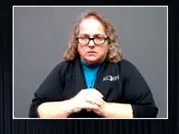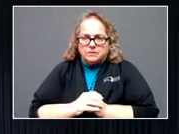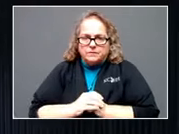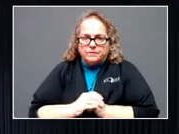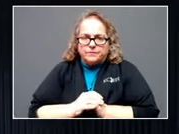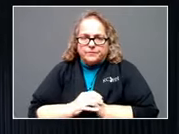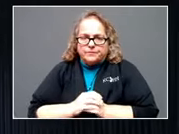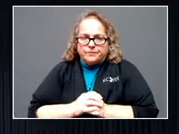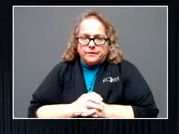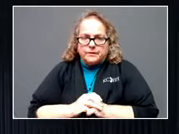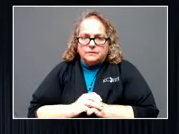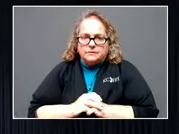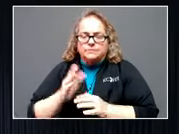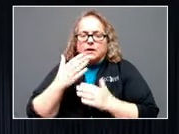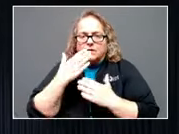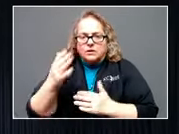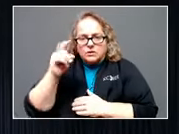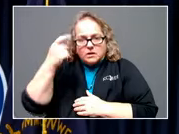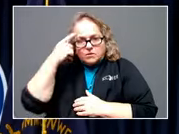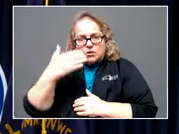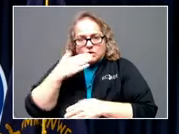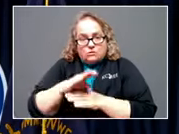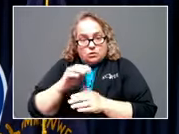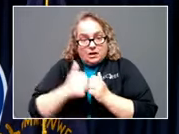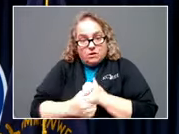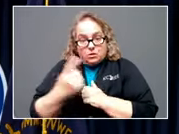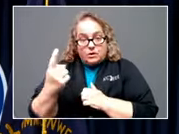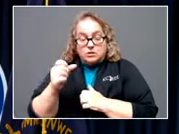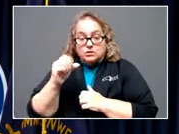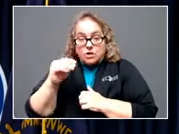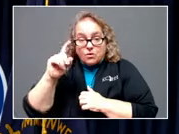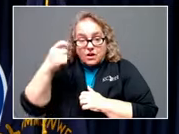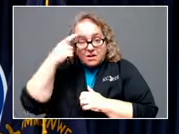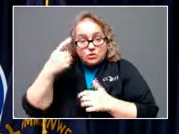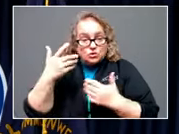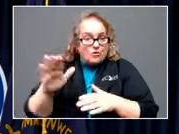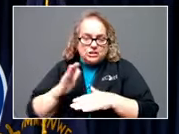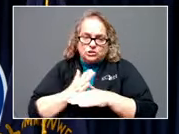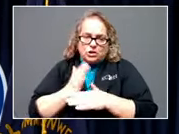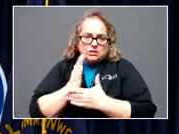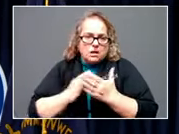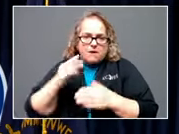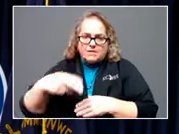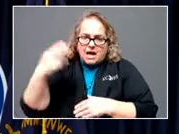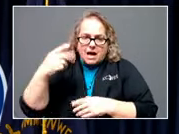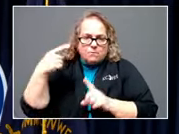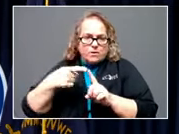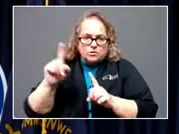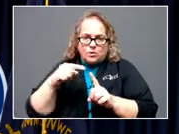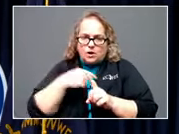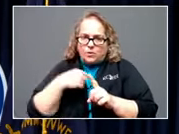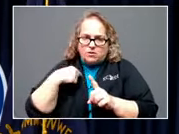Thank you, Governor Beshear. Good afternoon, everyone. So the governor has already shared some of the high points for where we are with Omicron right